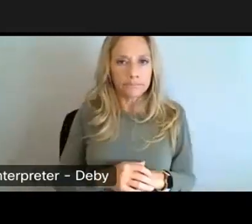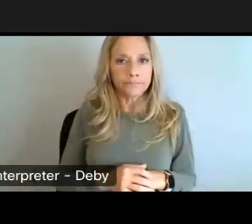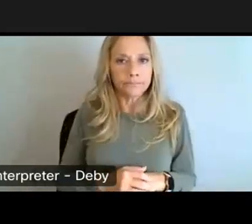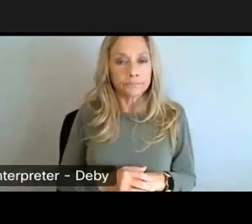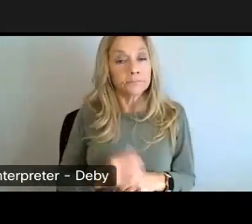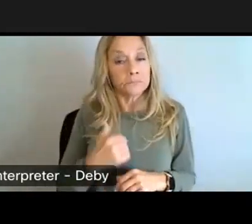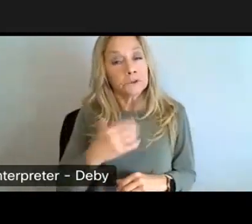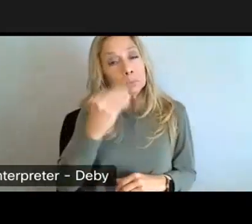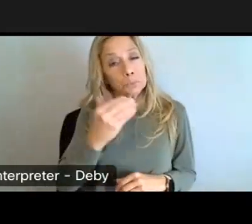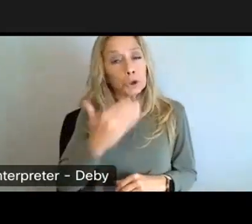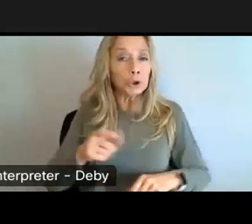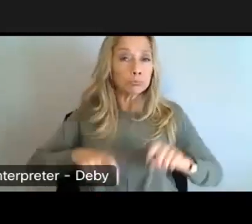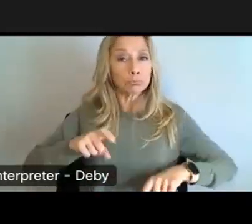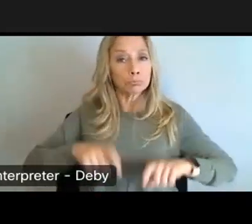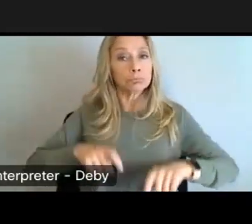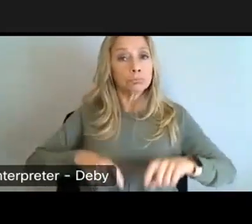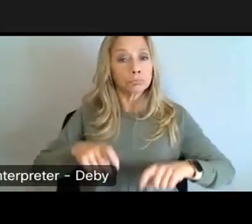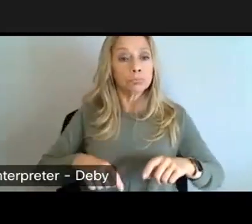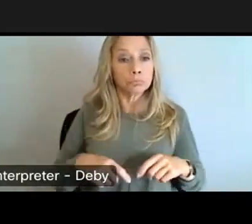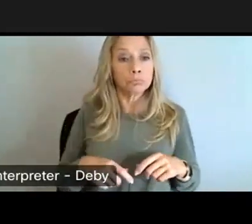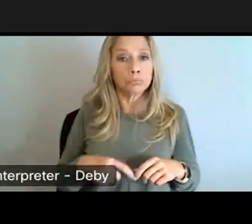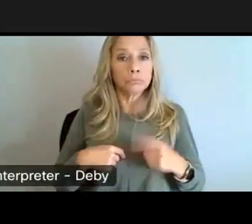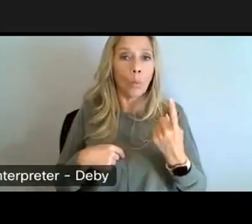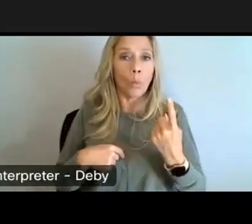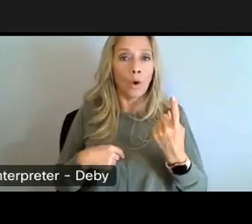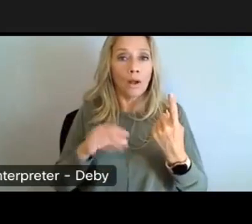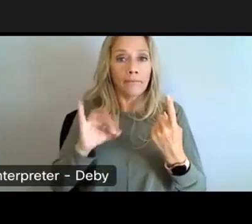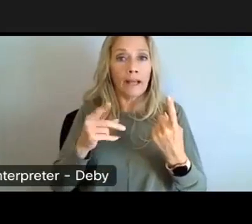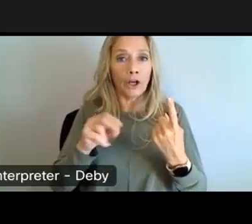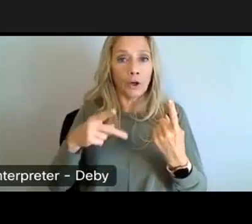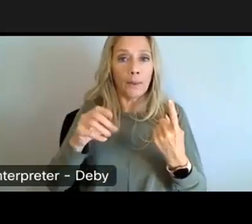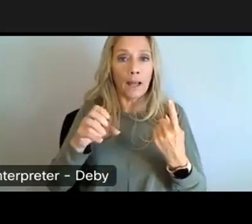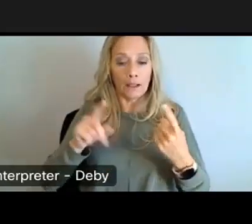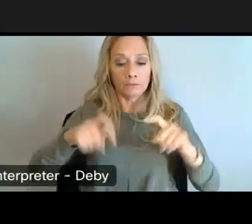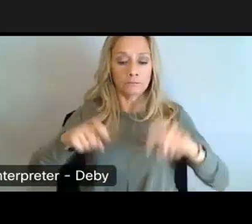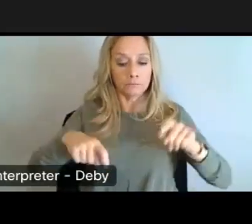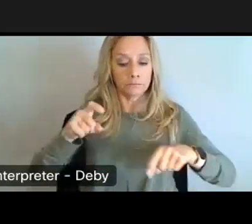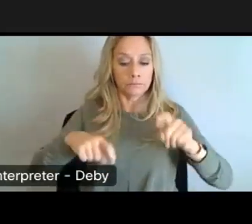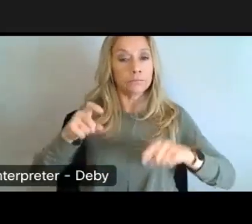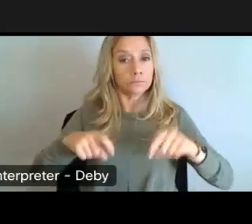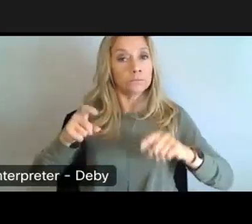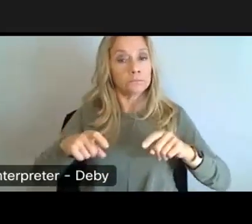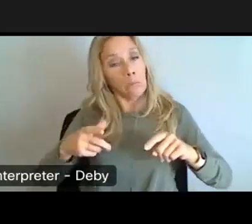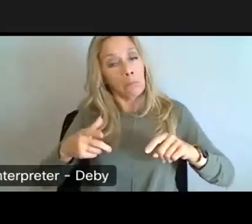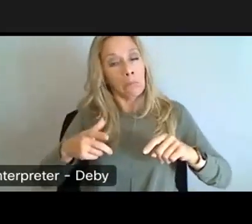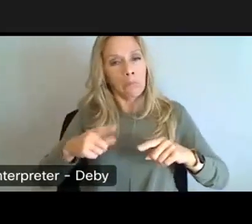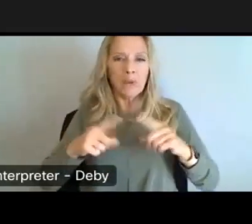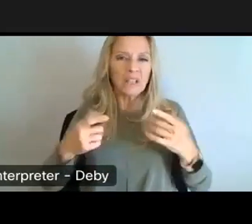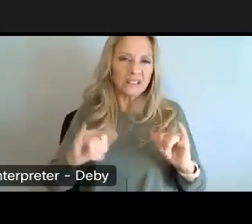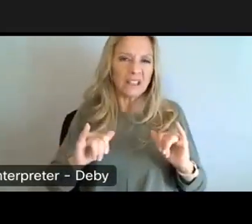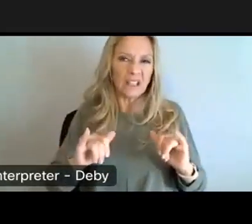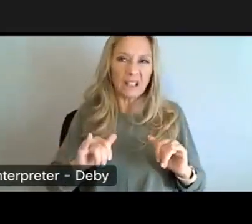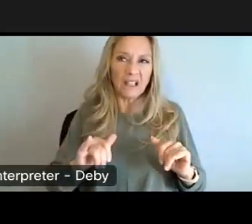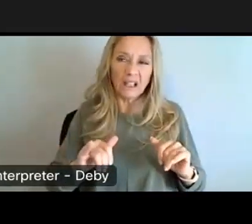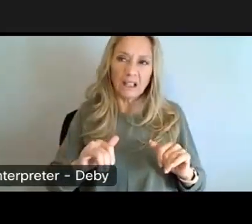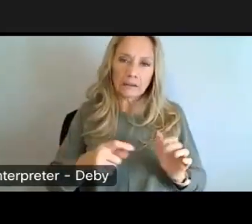pretty good at typing, what I call the one finger peck, uh, it's still, I'd probably say it takes me a